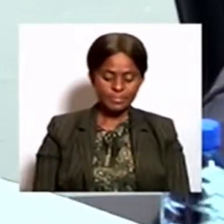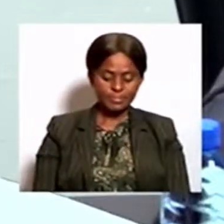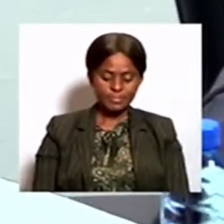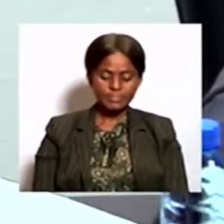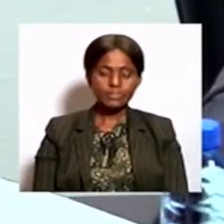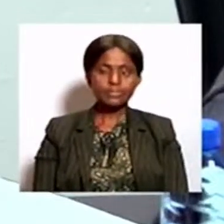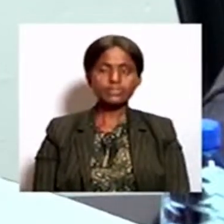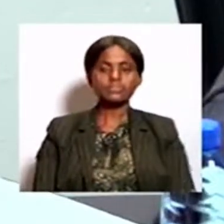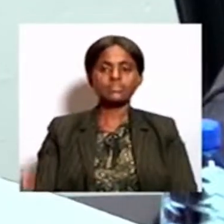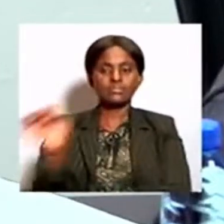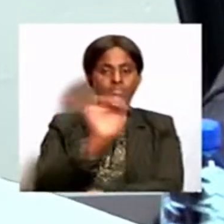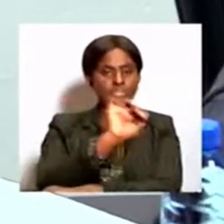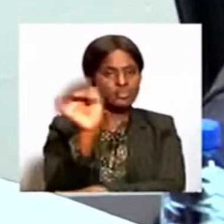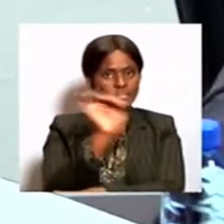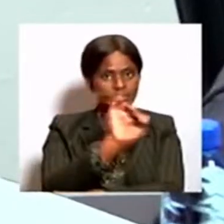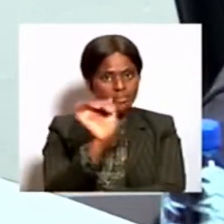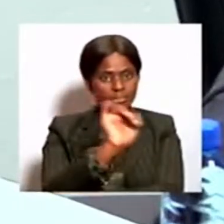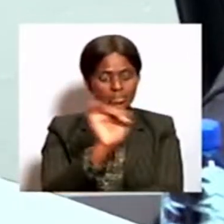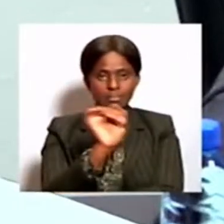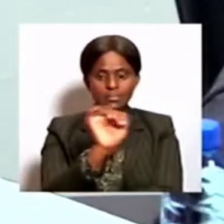The vehicle